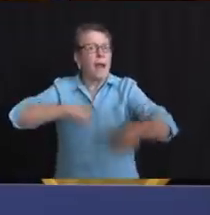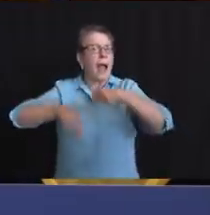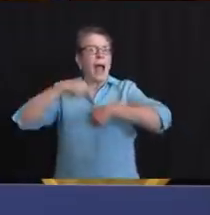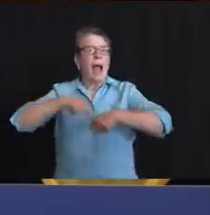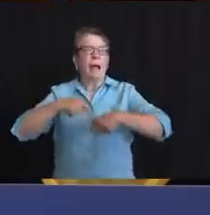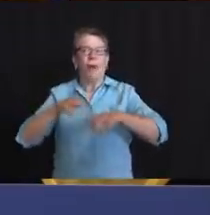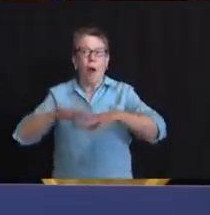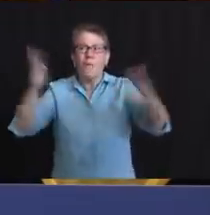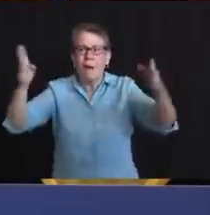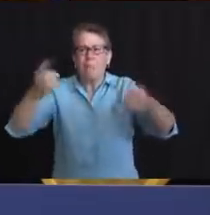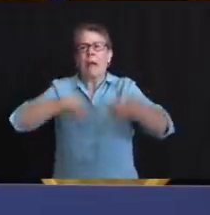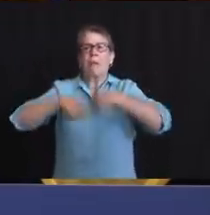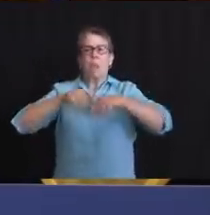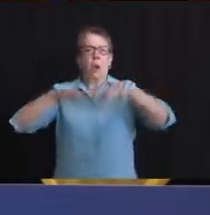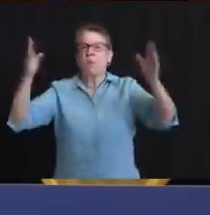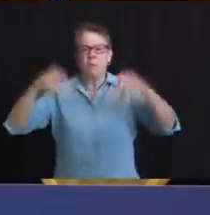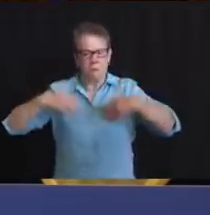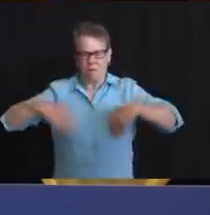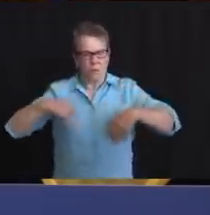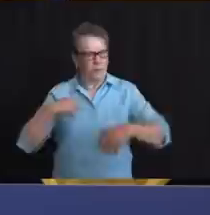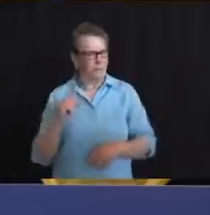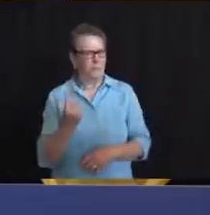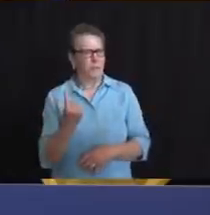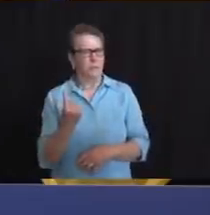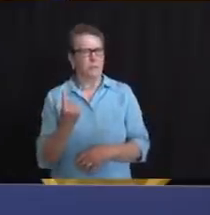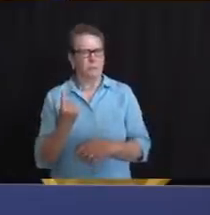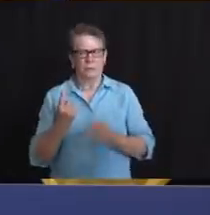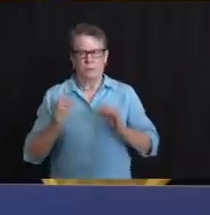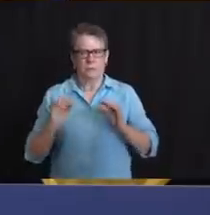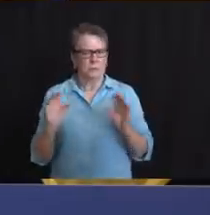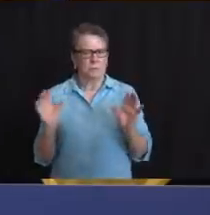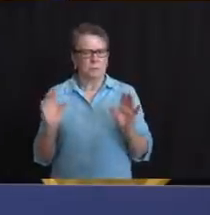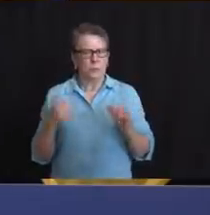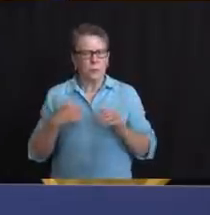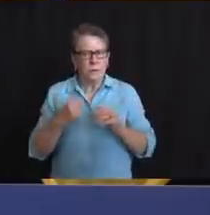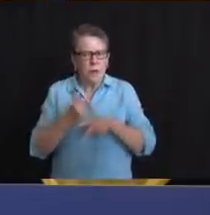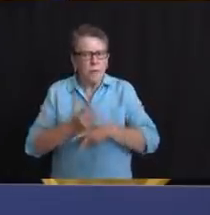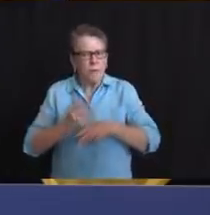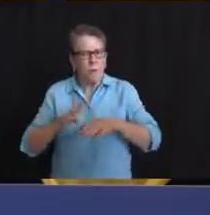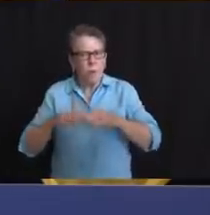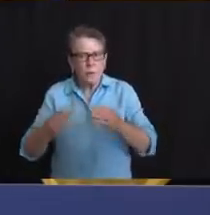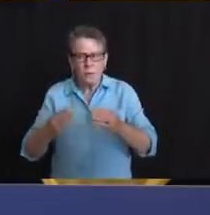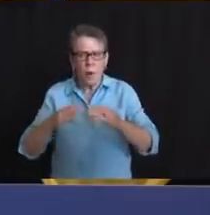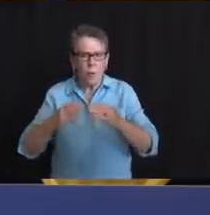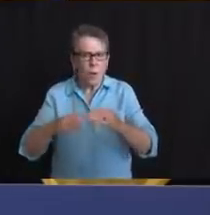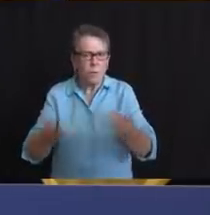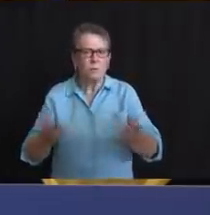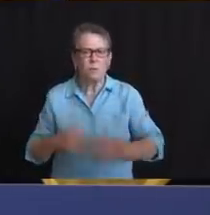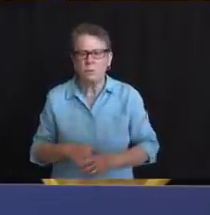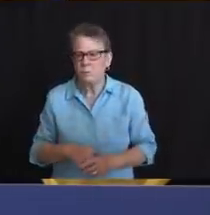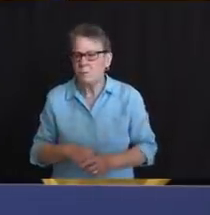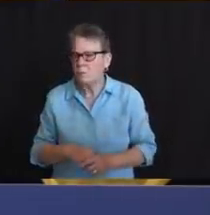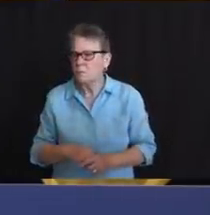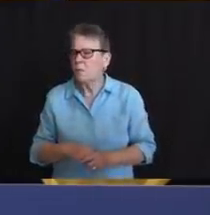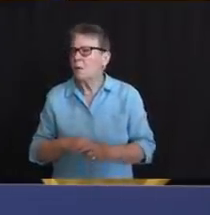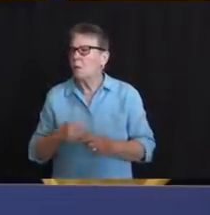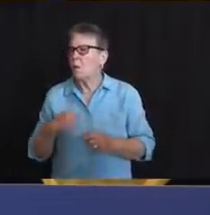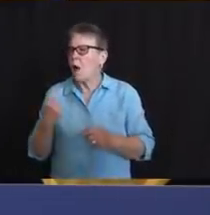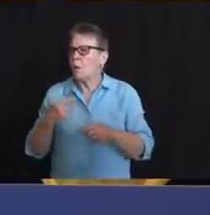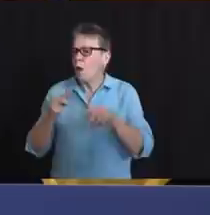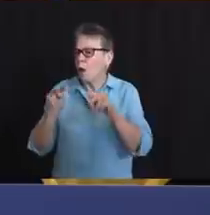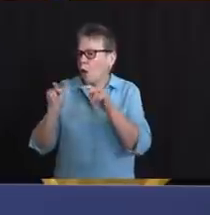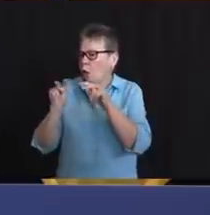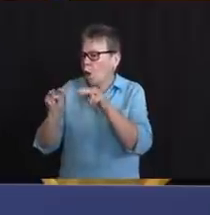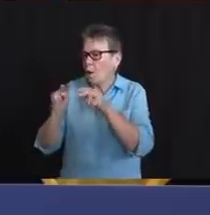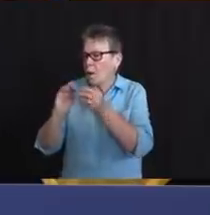going meaningfully in the wrong direction. So that'd be the ones that you hear about every day: spot positivity, rate of transmission. Judy speaks more